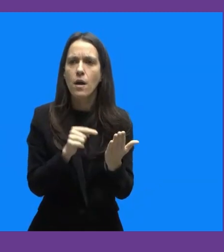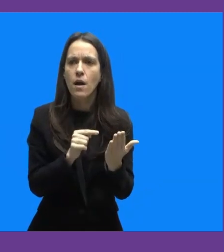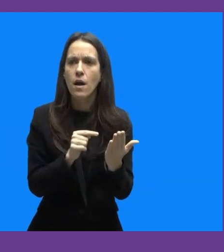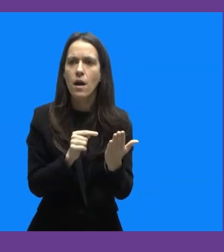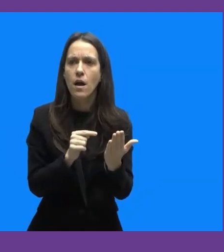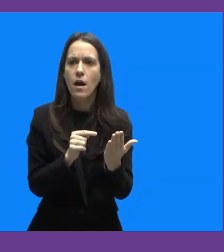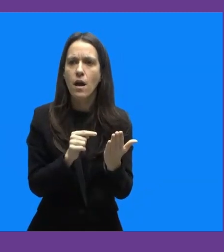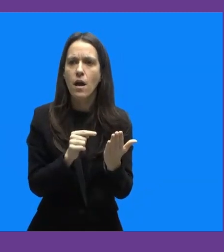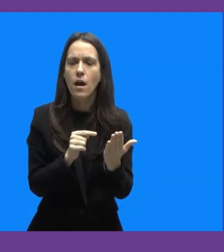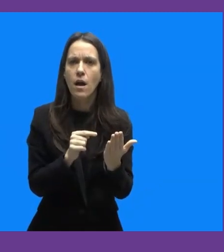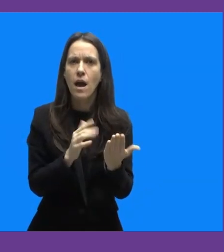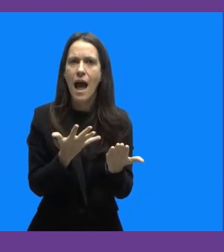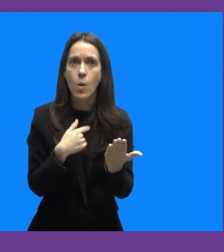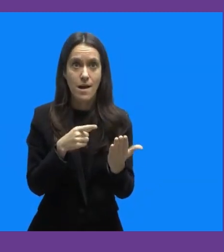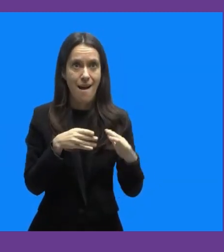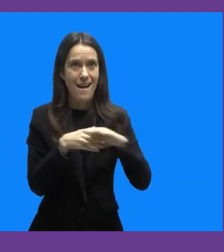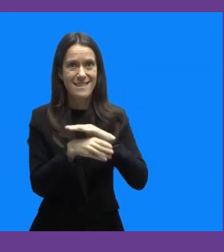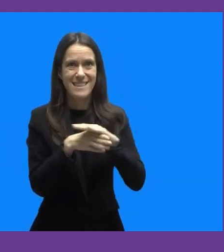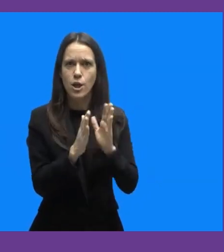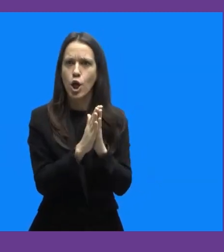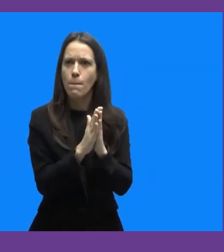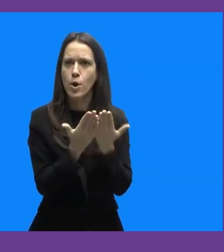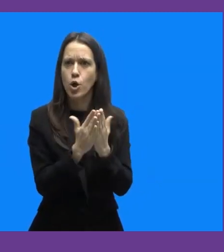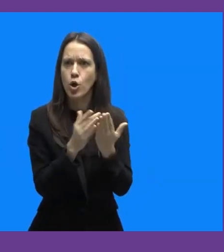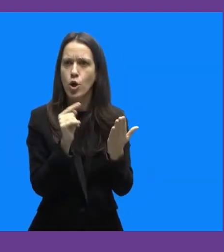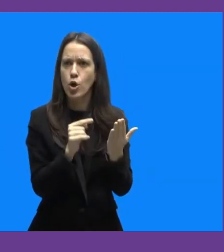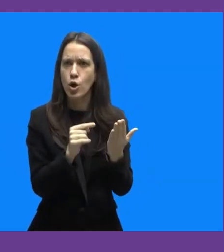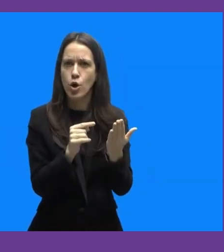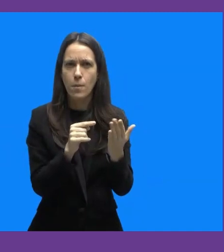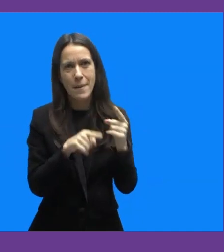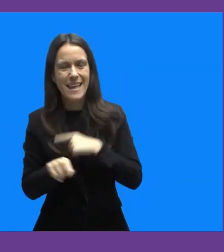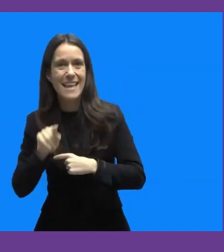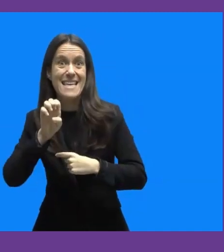book, accessing that tool that I need